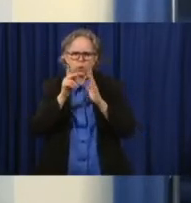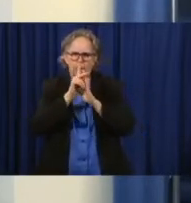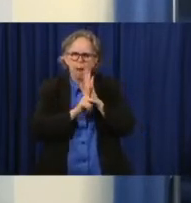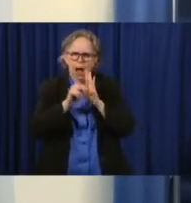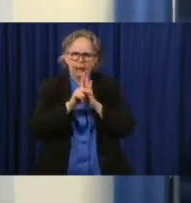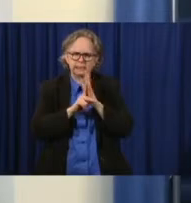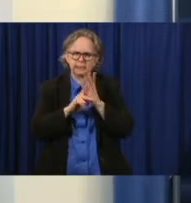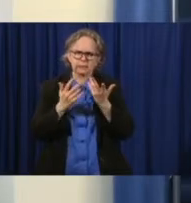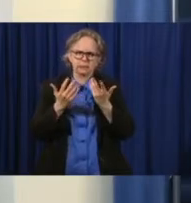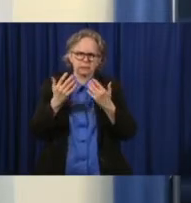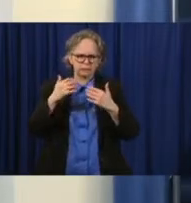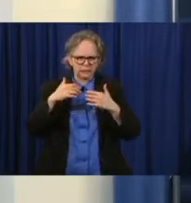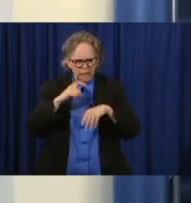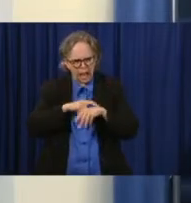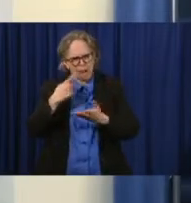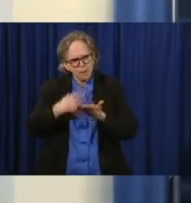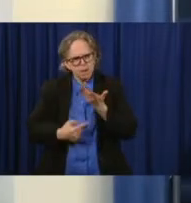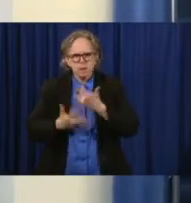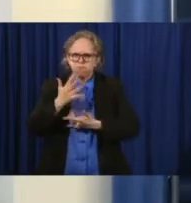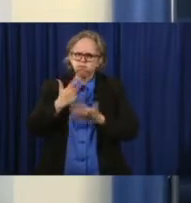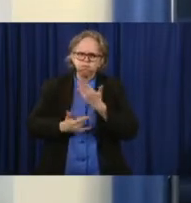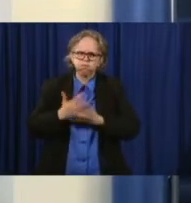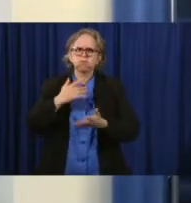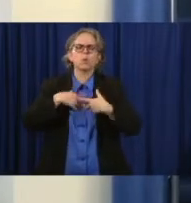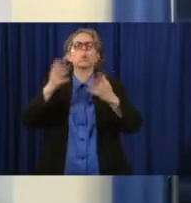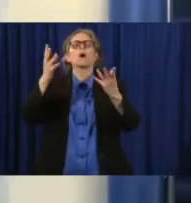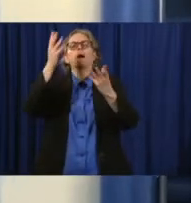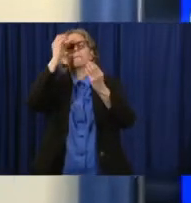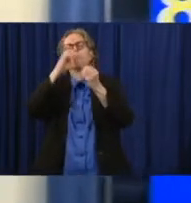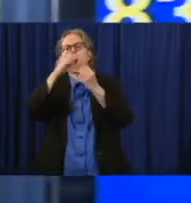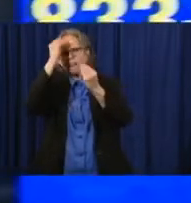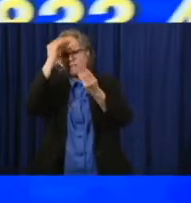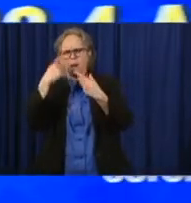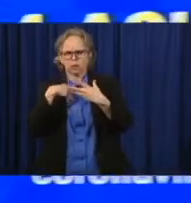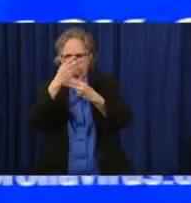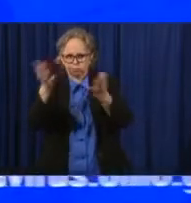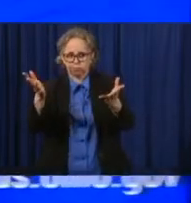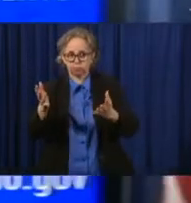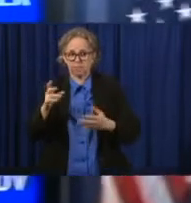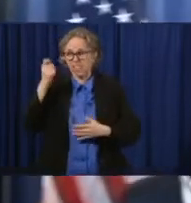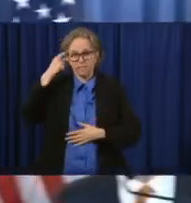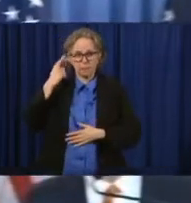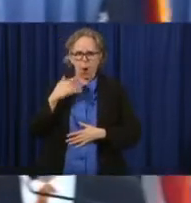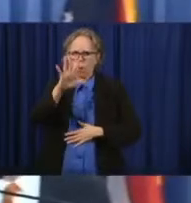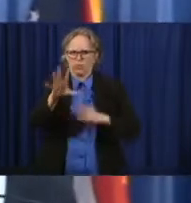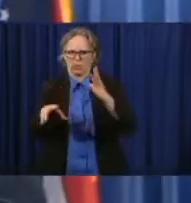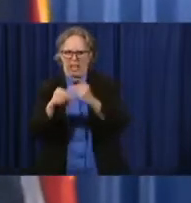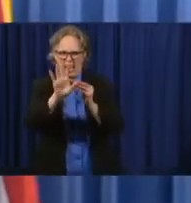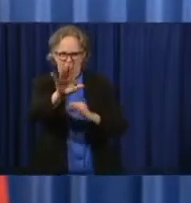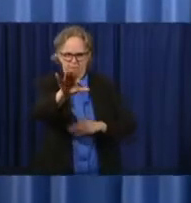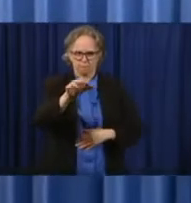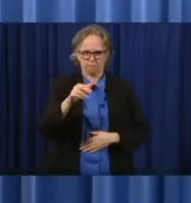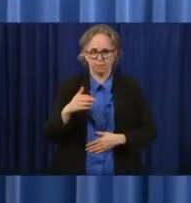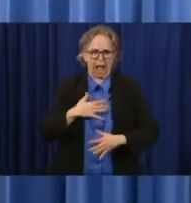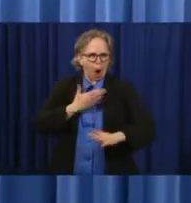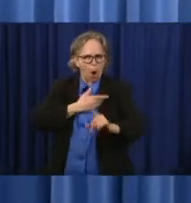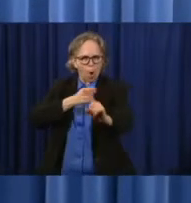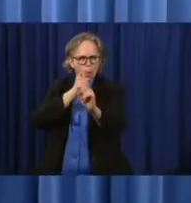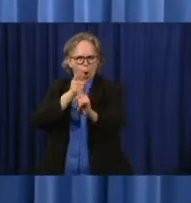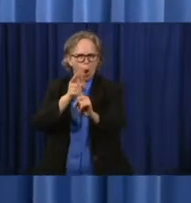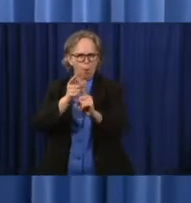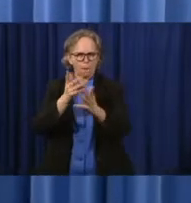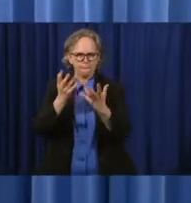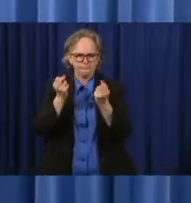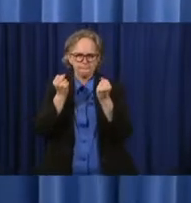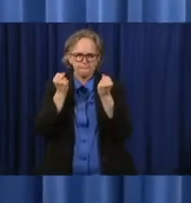more about in the next day or two. So let me just summarize. Our goal is to get as much testing in this